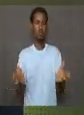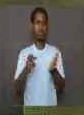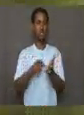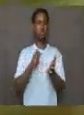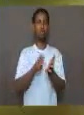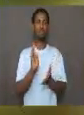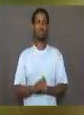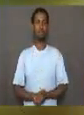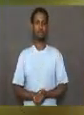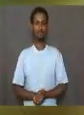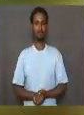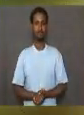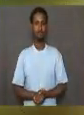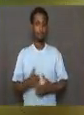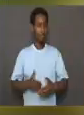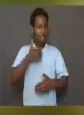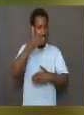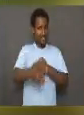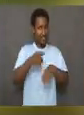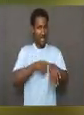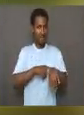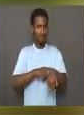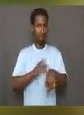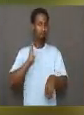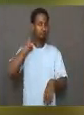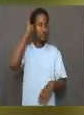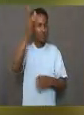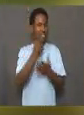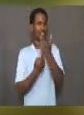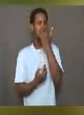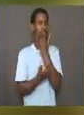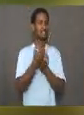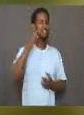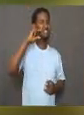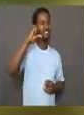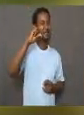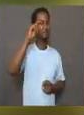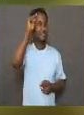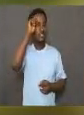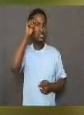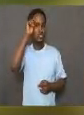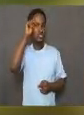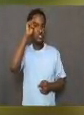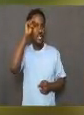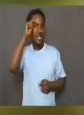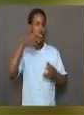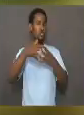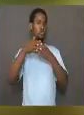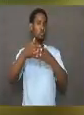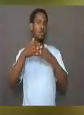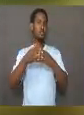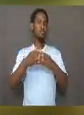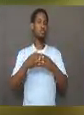democracy. Next time, we will discuss some traditional instruments of